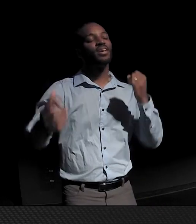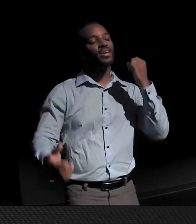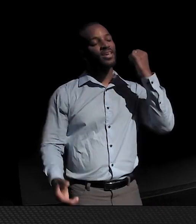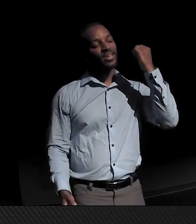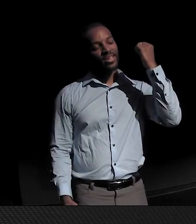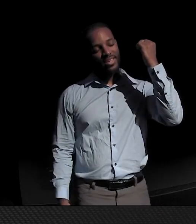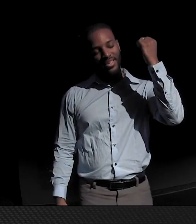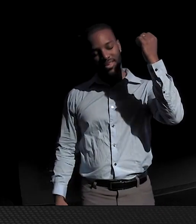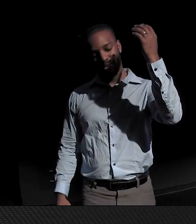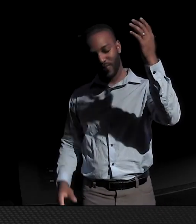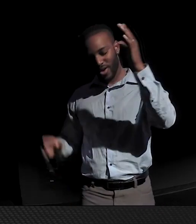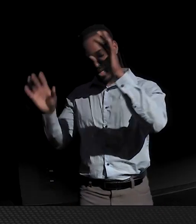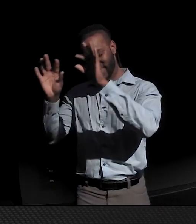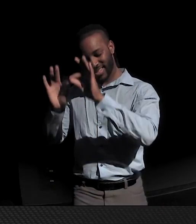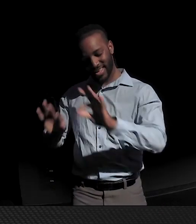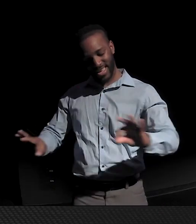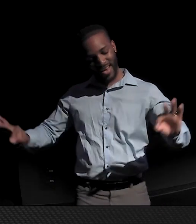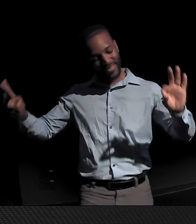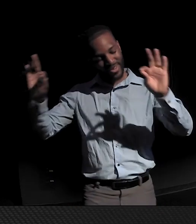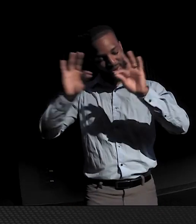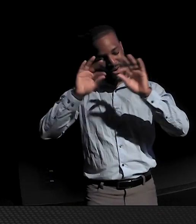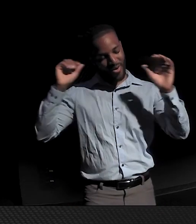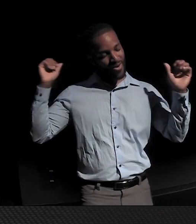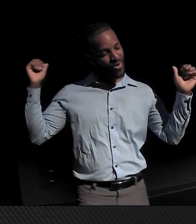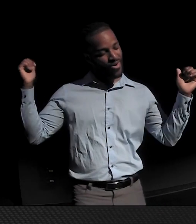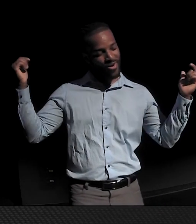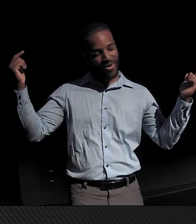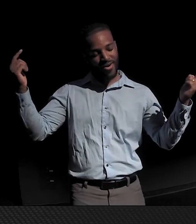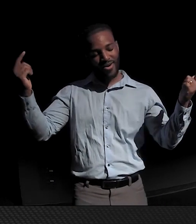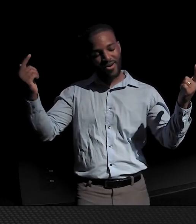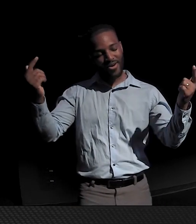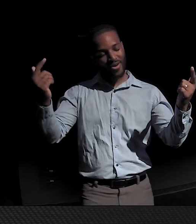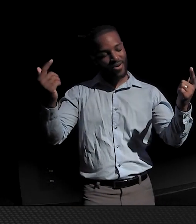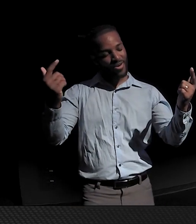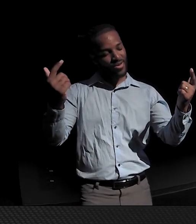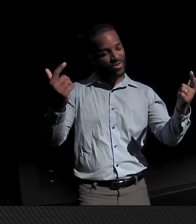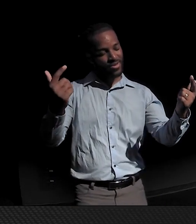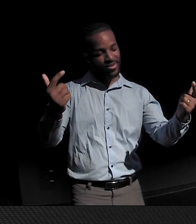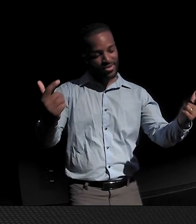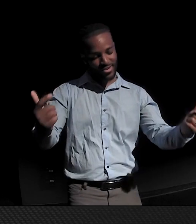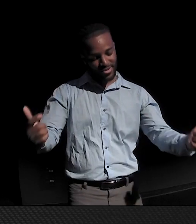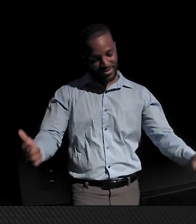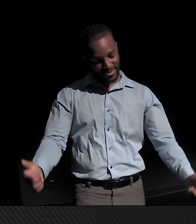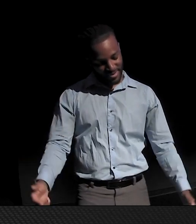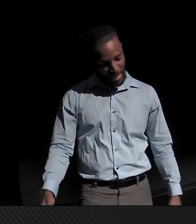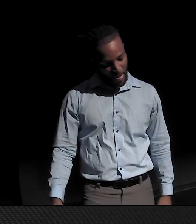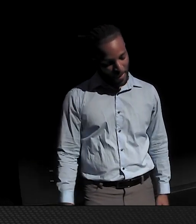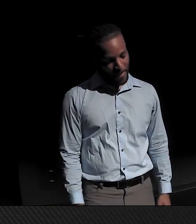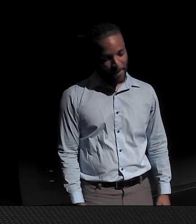sing, you're worthy of it all.